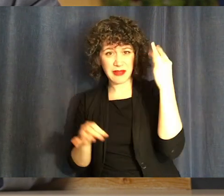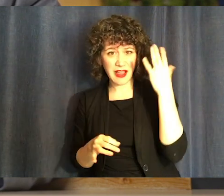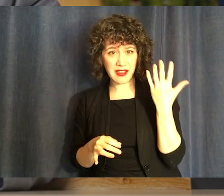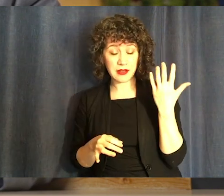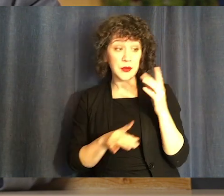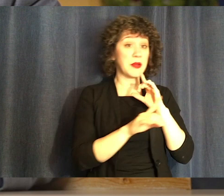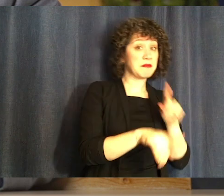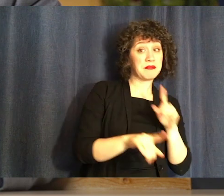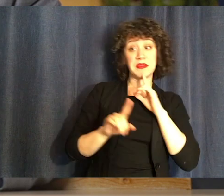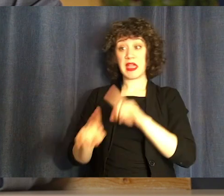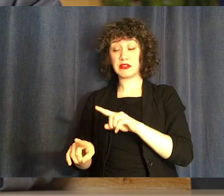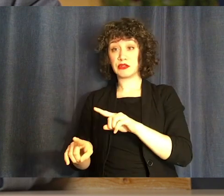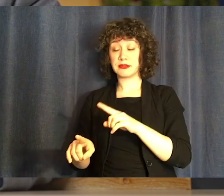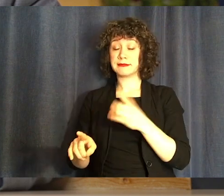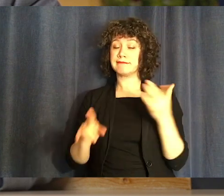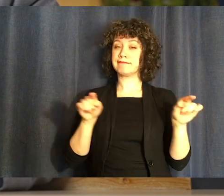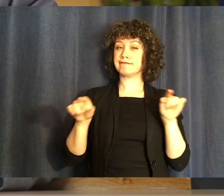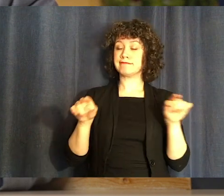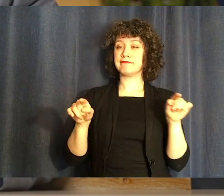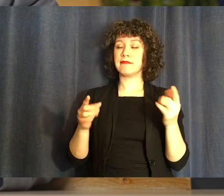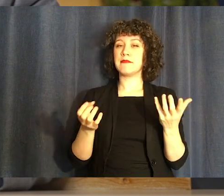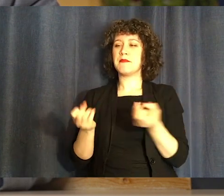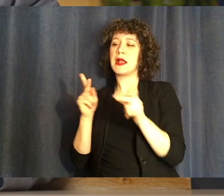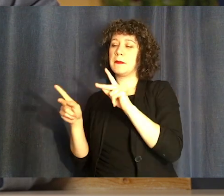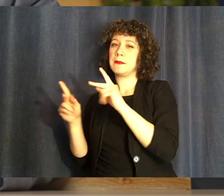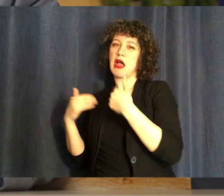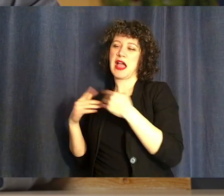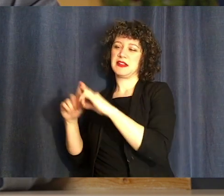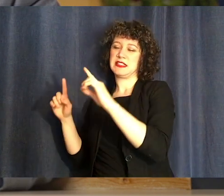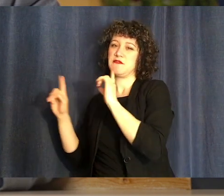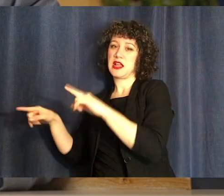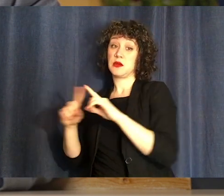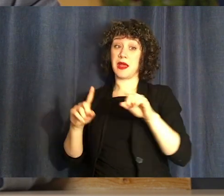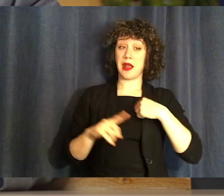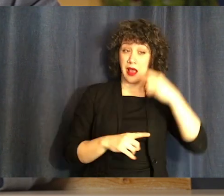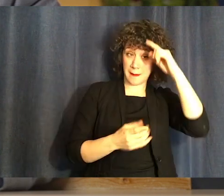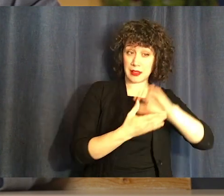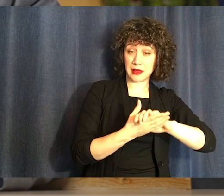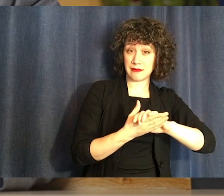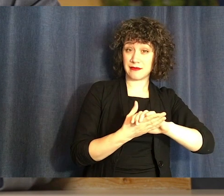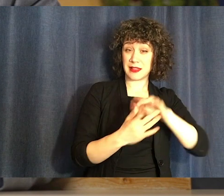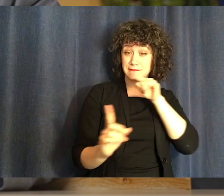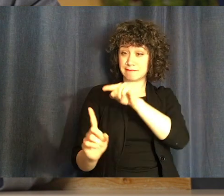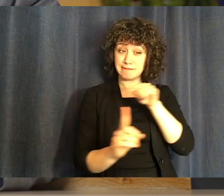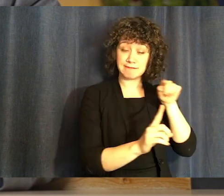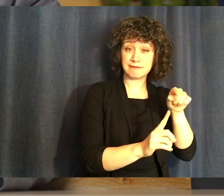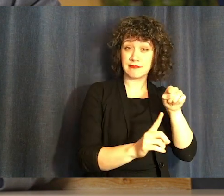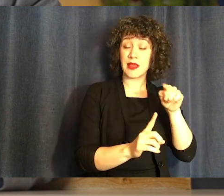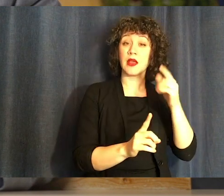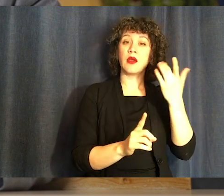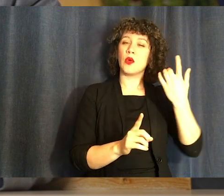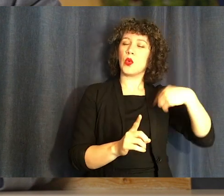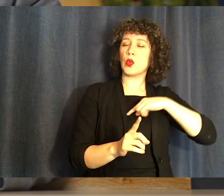differ for many, I believe that the common tie that binds us together lies in recognizing two opposing experiences in